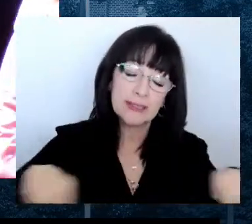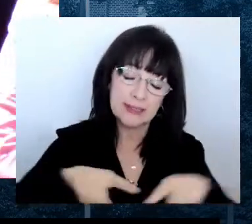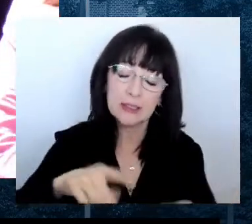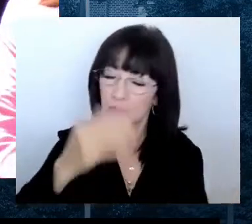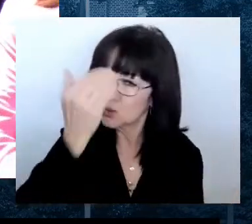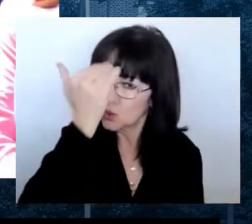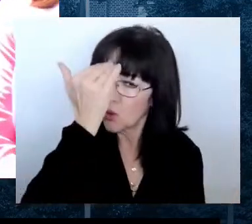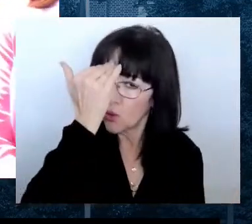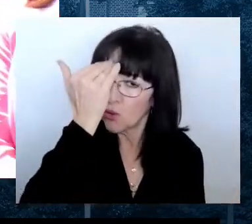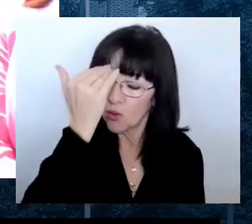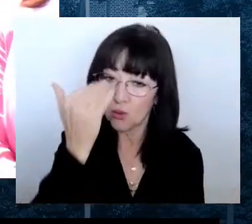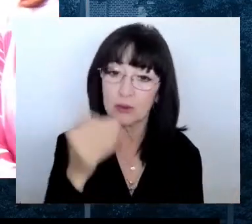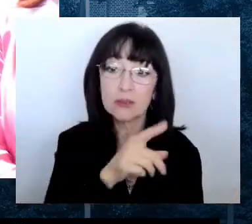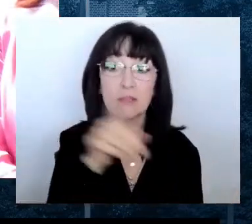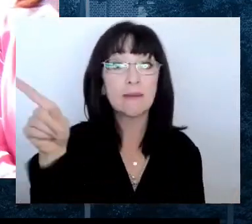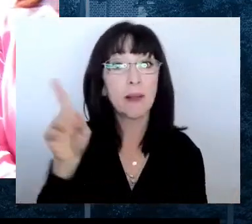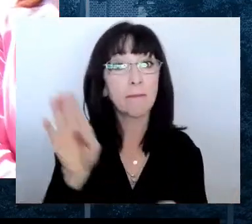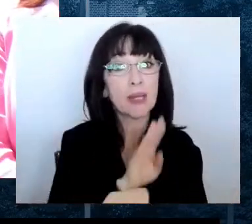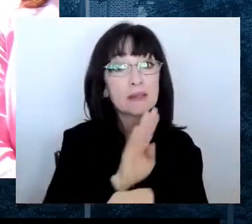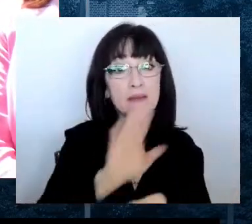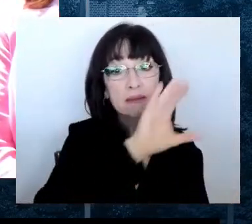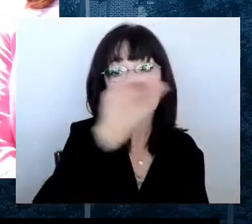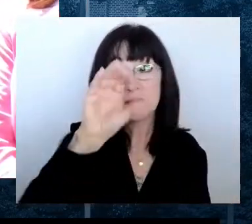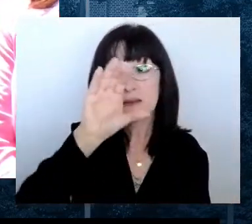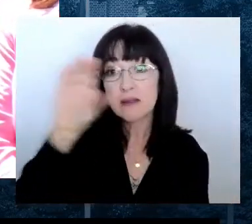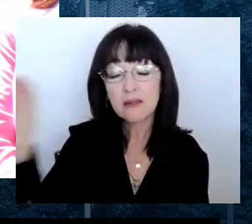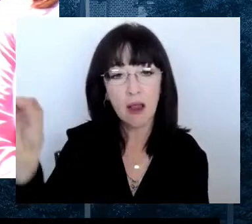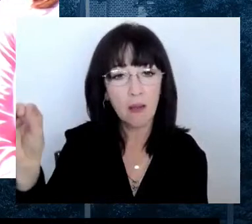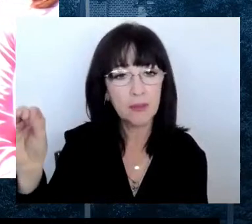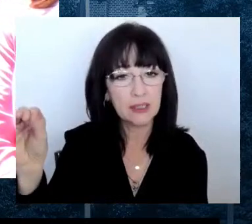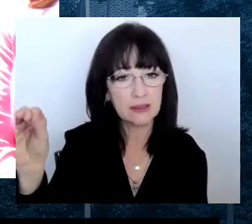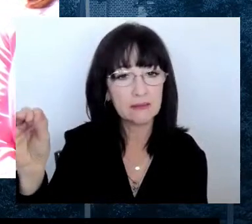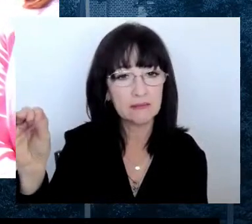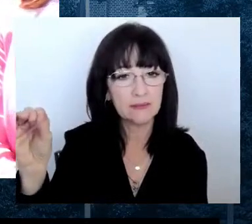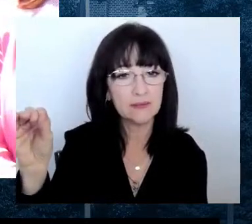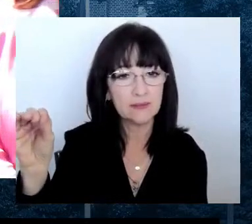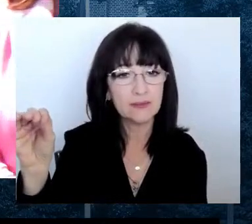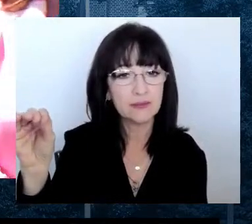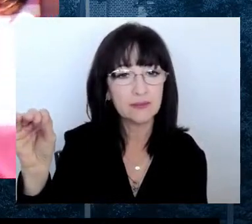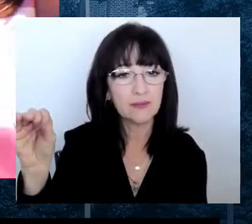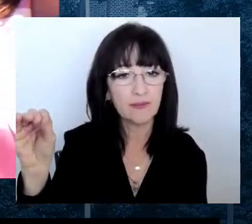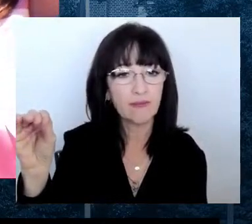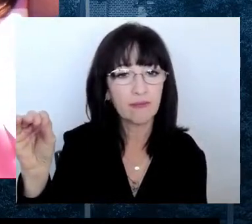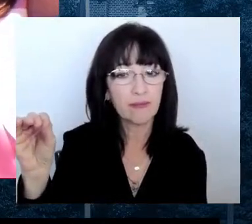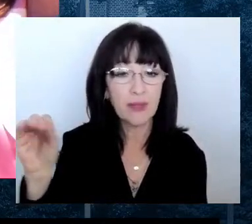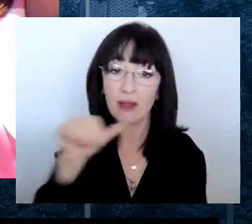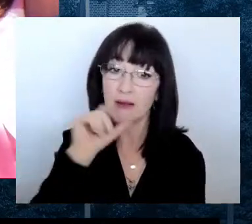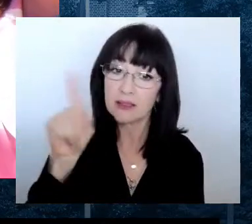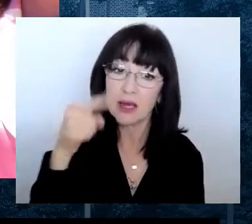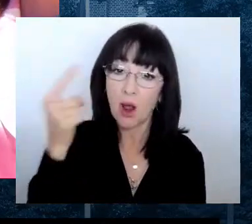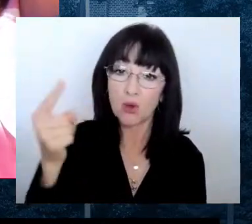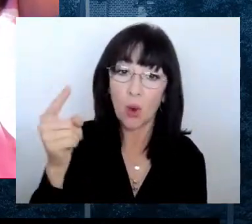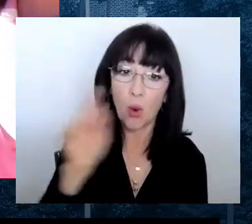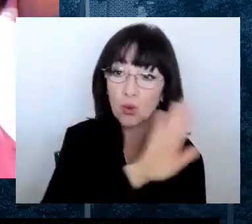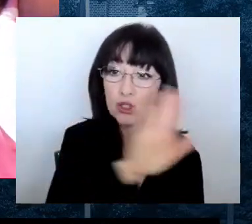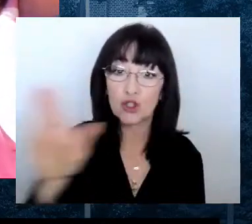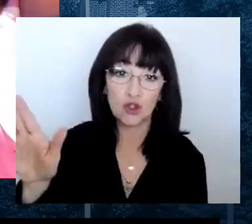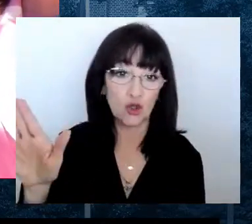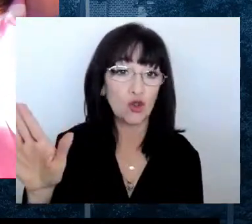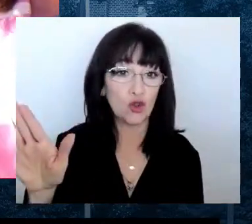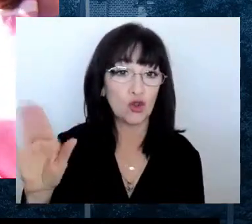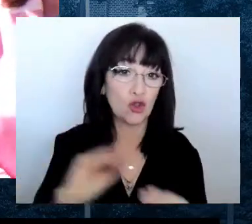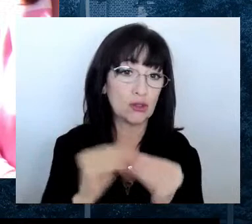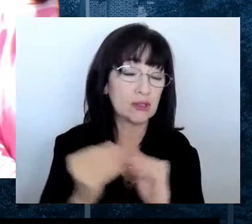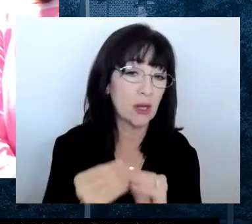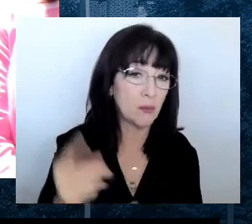owners and their employees are not mutually exclusive. In fact,